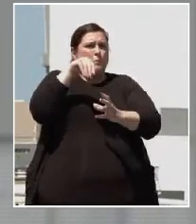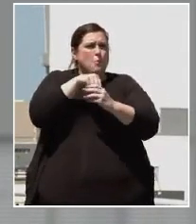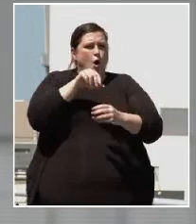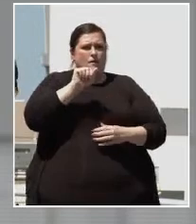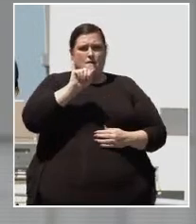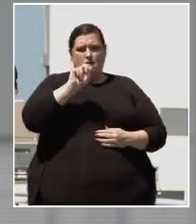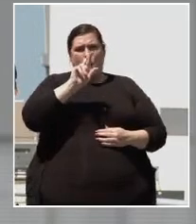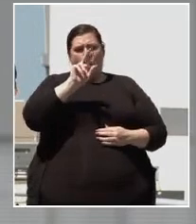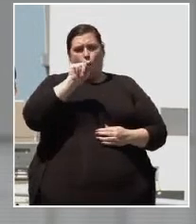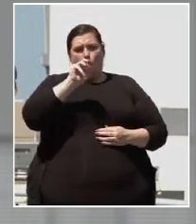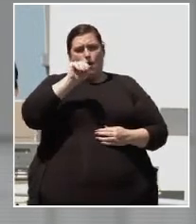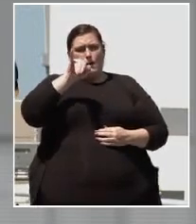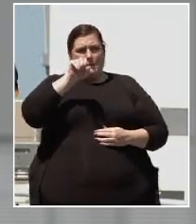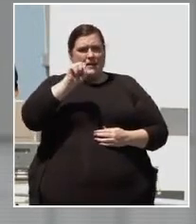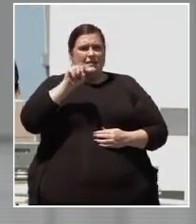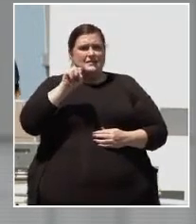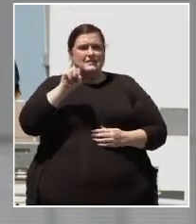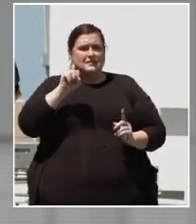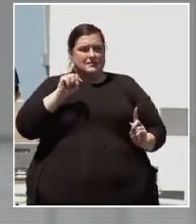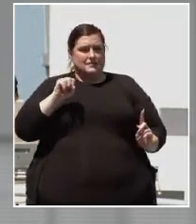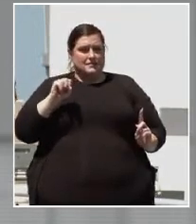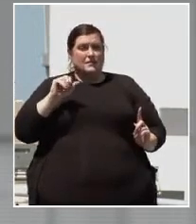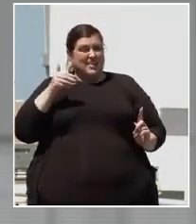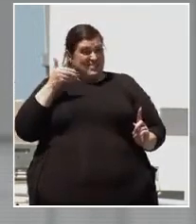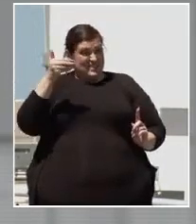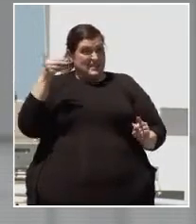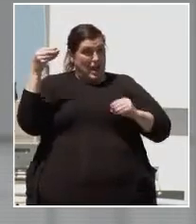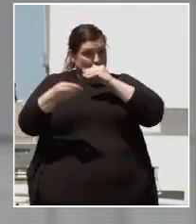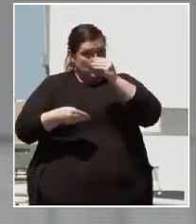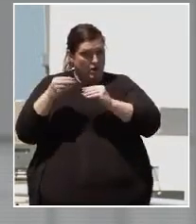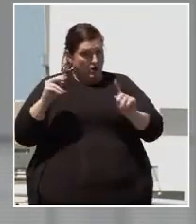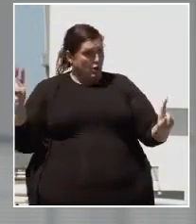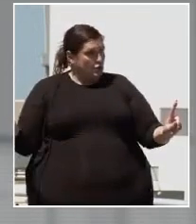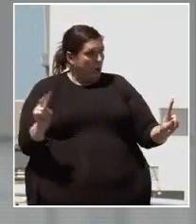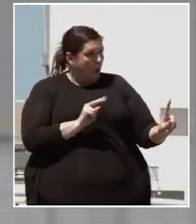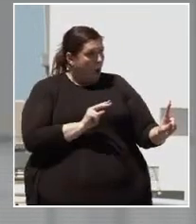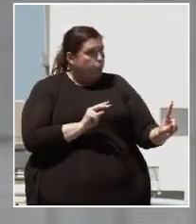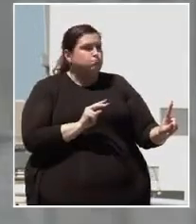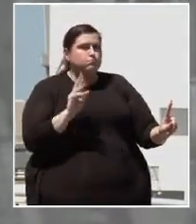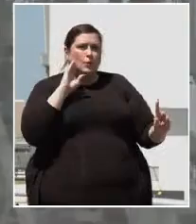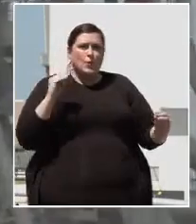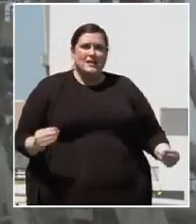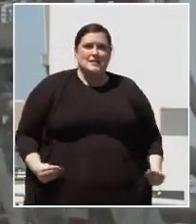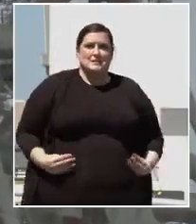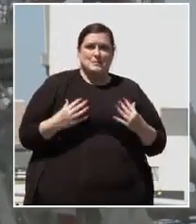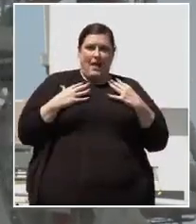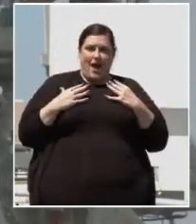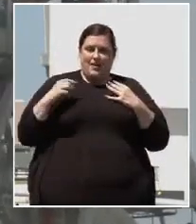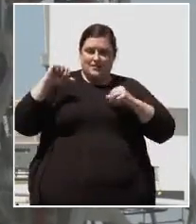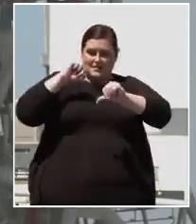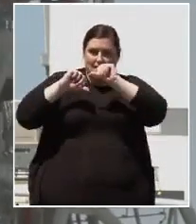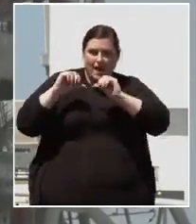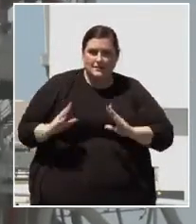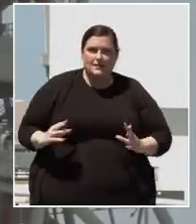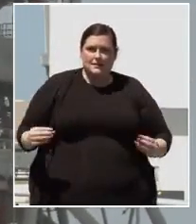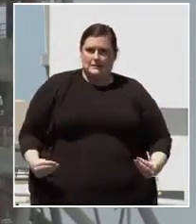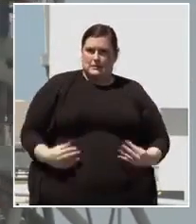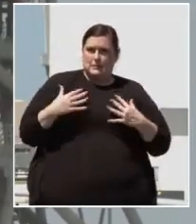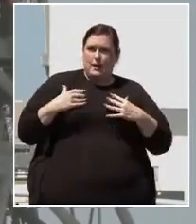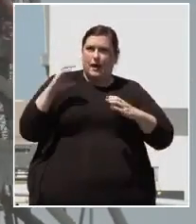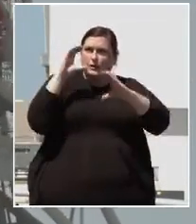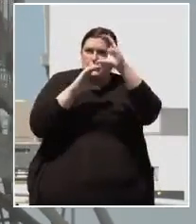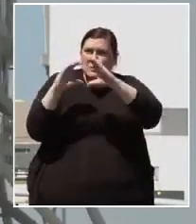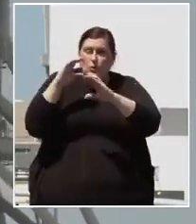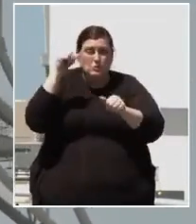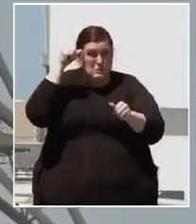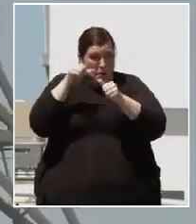program we will inspire the next generation of scientists and engineers and explorers remember what happened